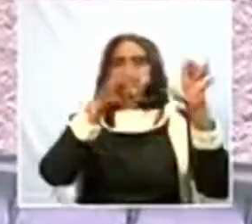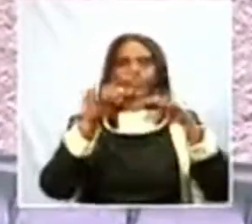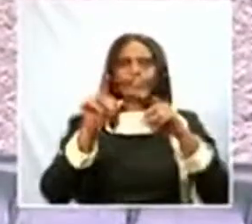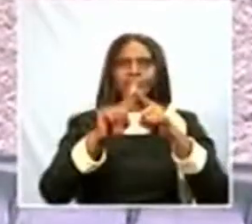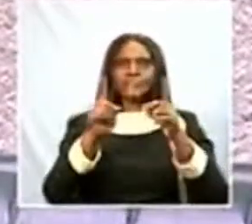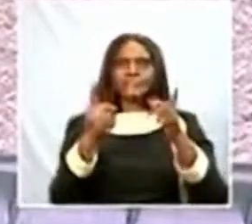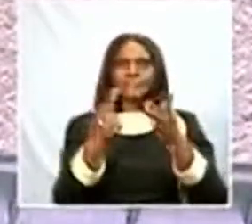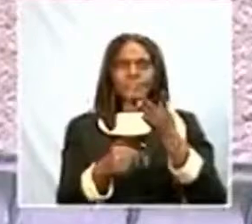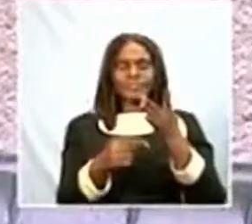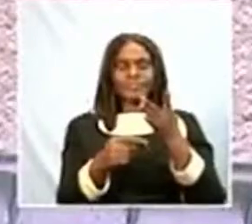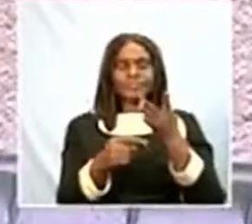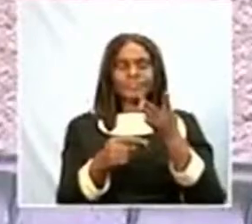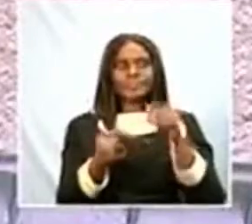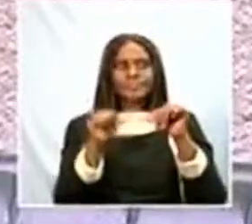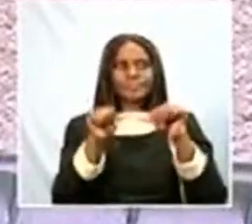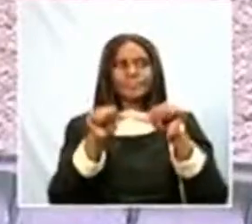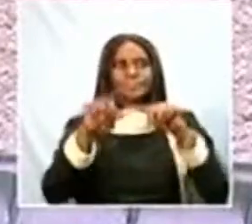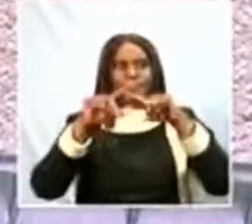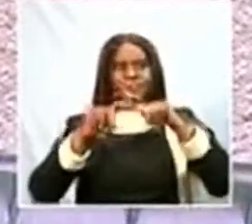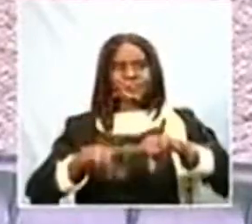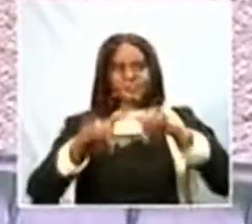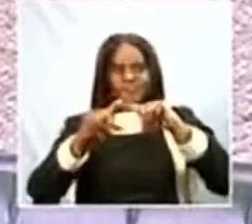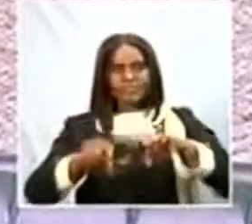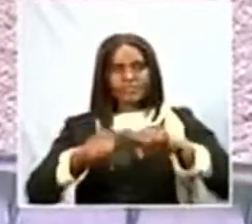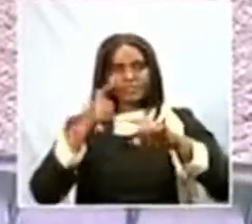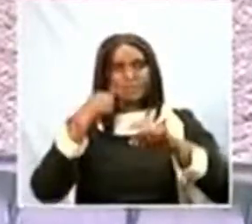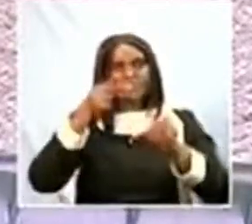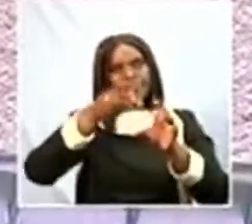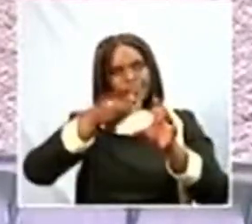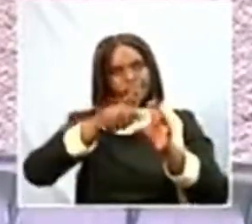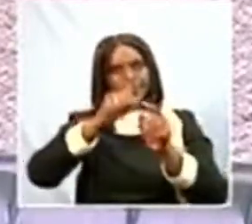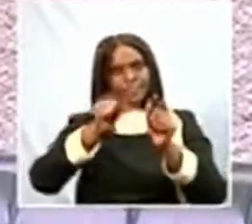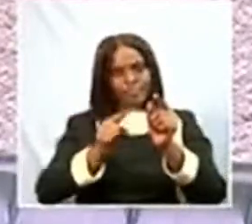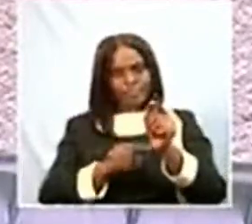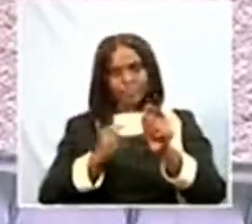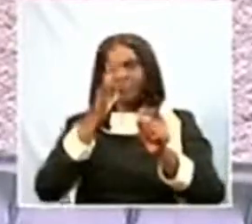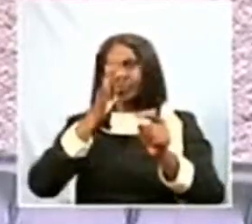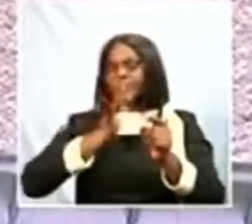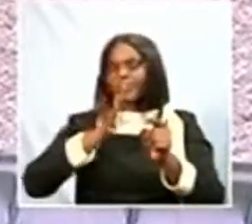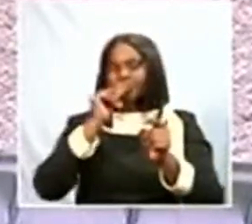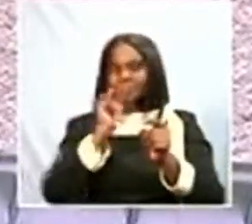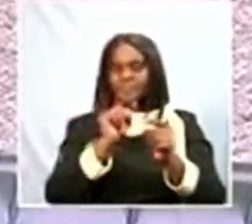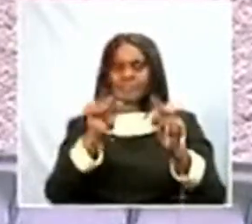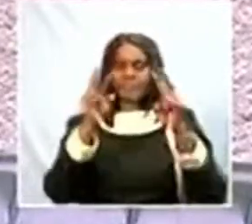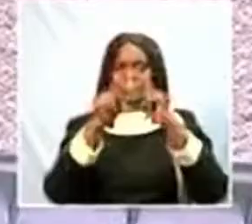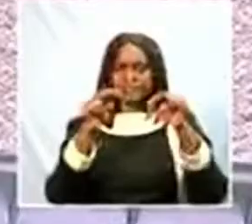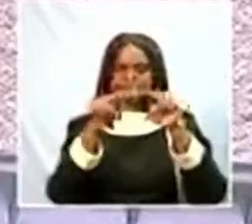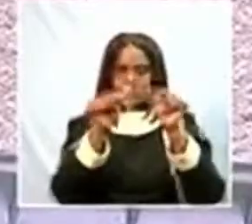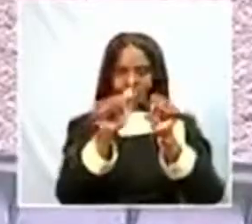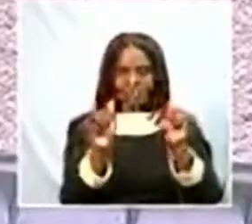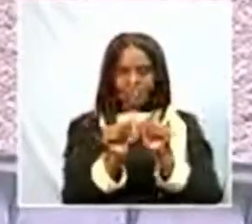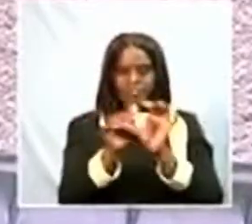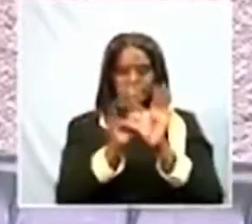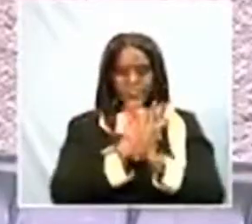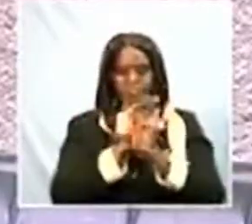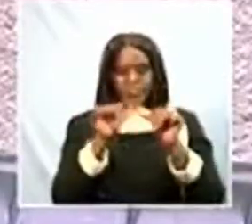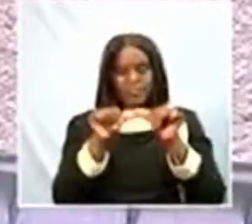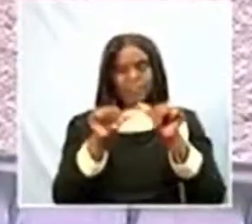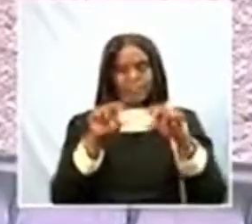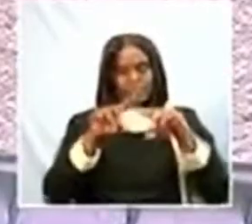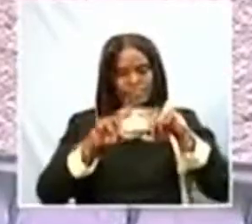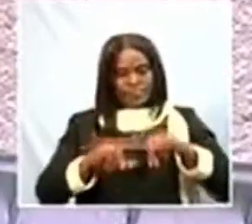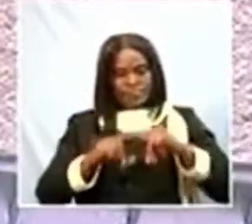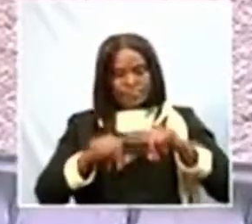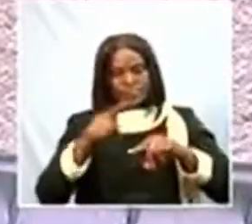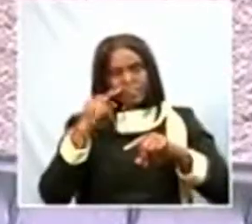Madam Speaker, we still rely on fossil fuel for generation. Madam Speaker, rural areas in Zambia still rely on fossil fuel